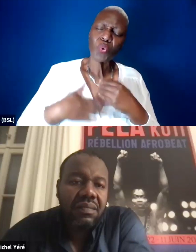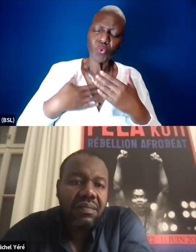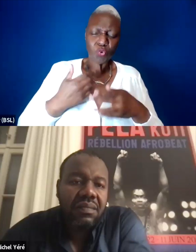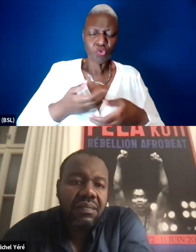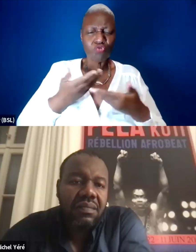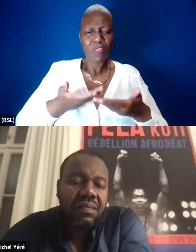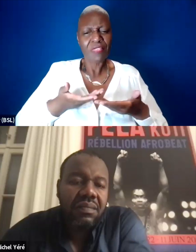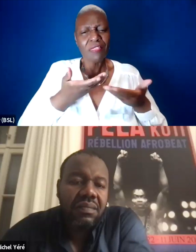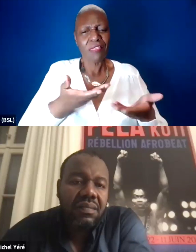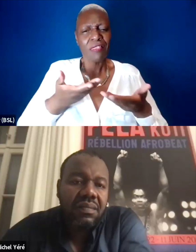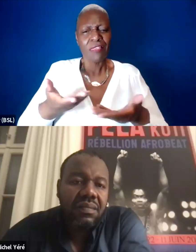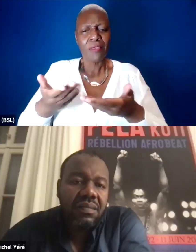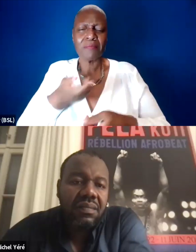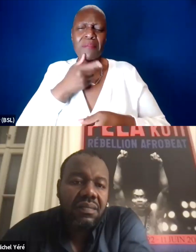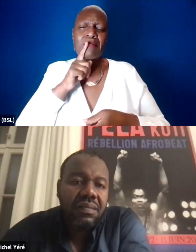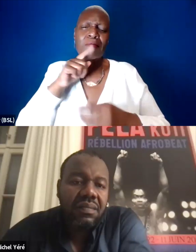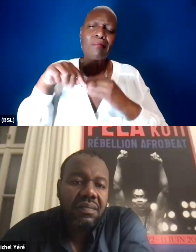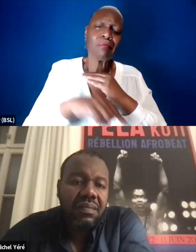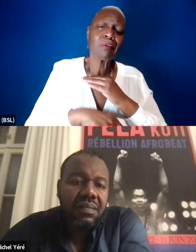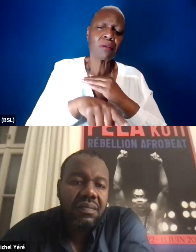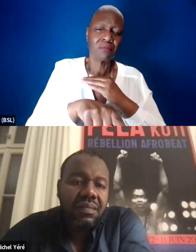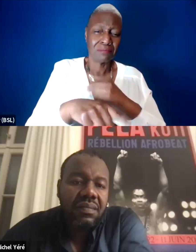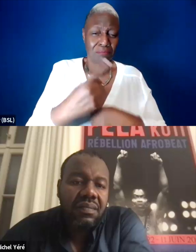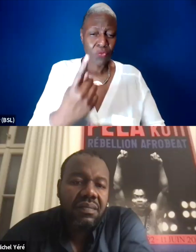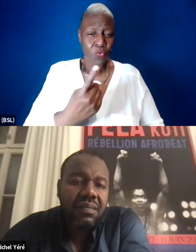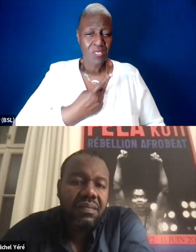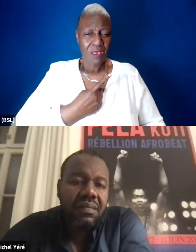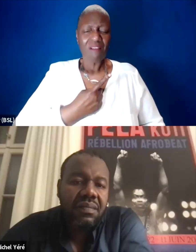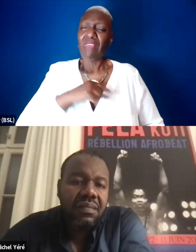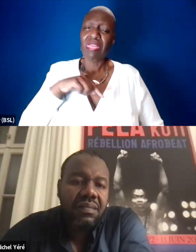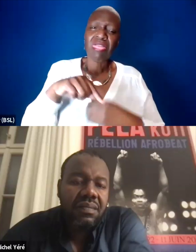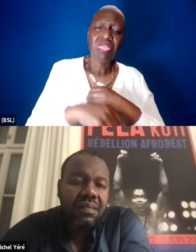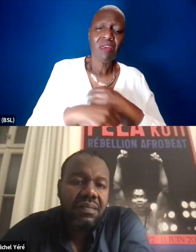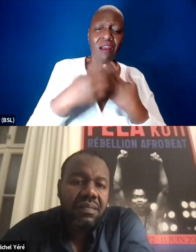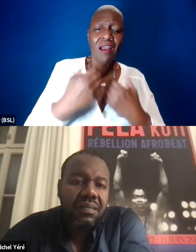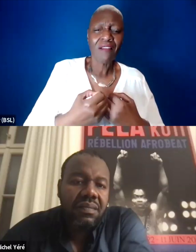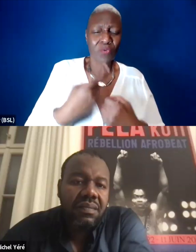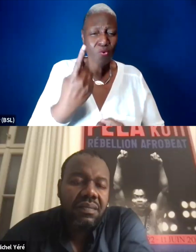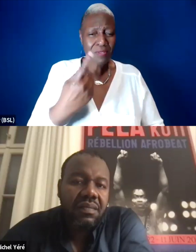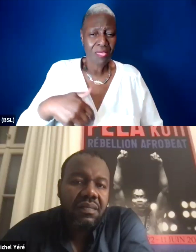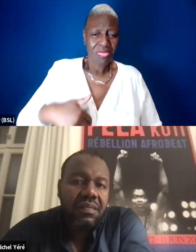to hearts in despair, when you yourself are so often deprived and hungry?